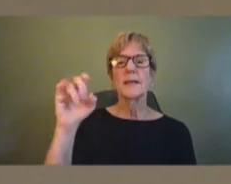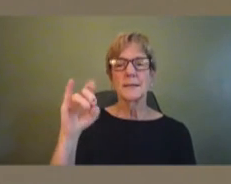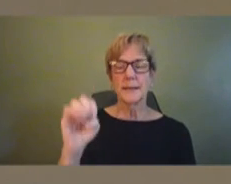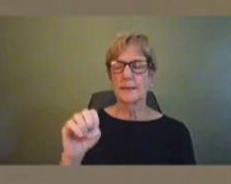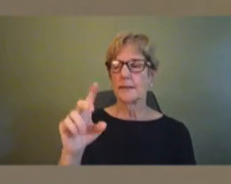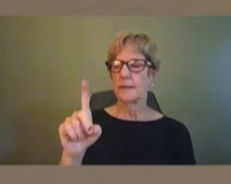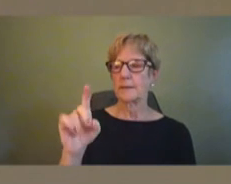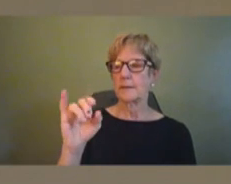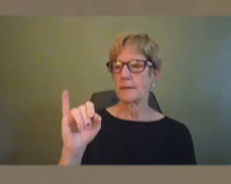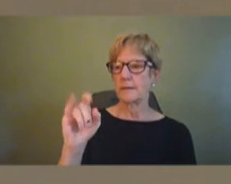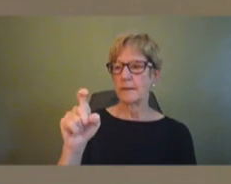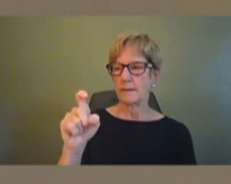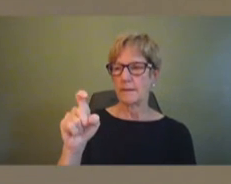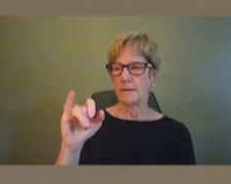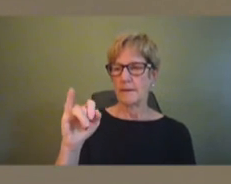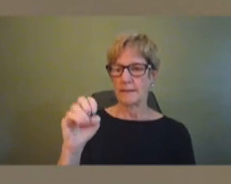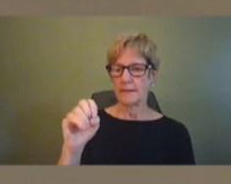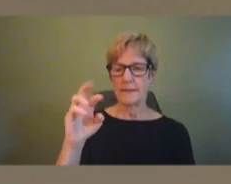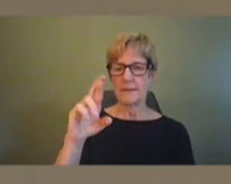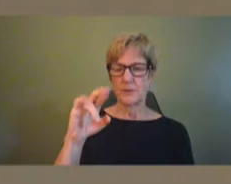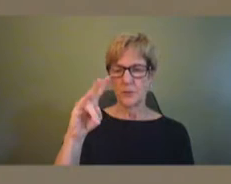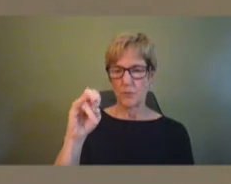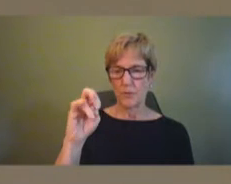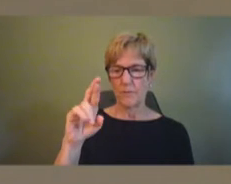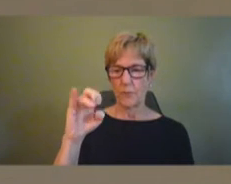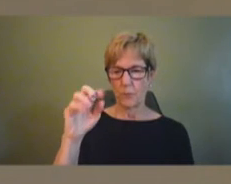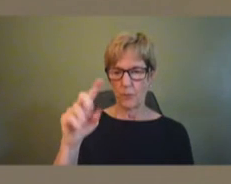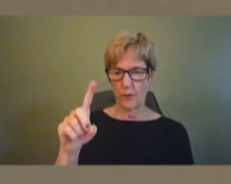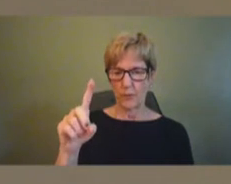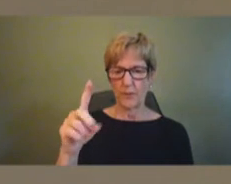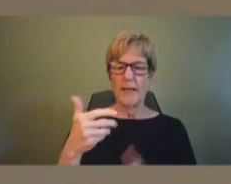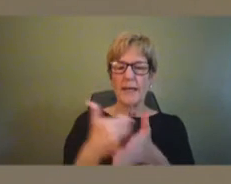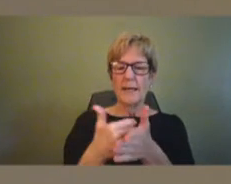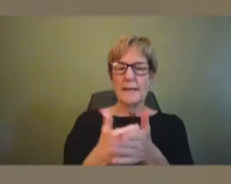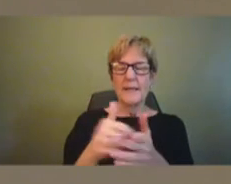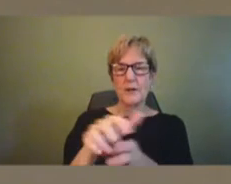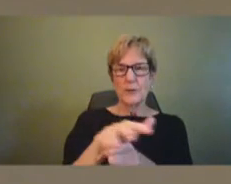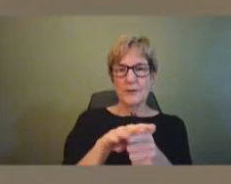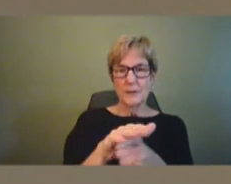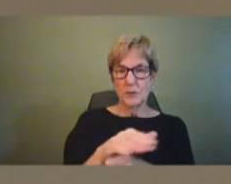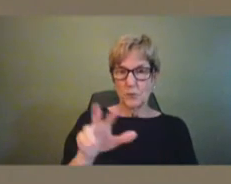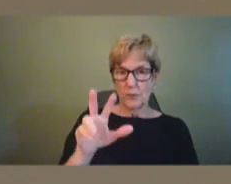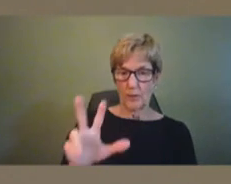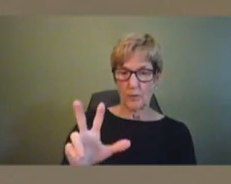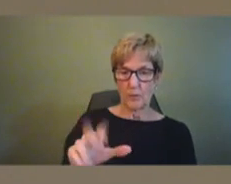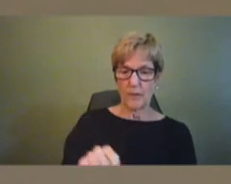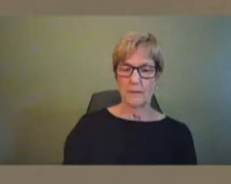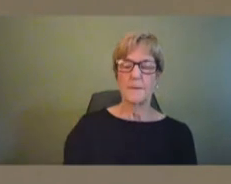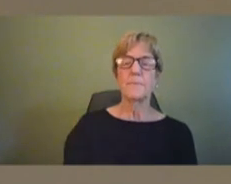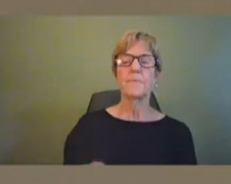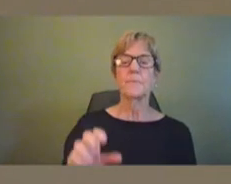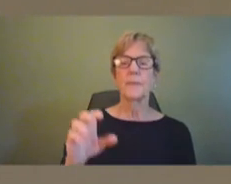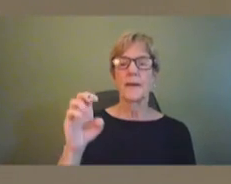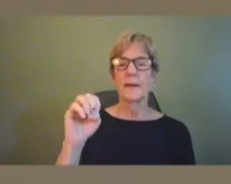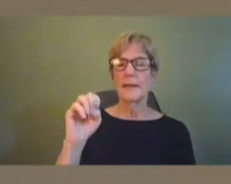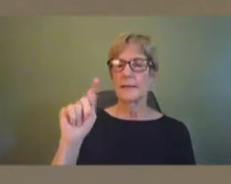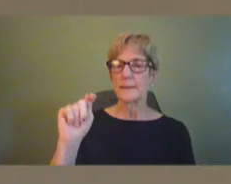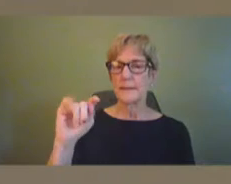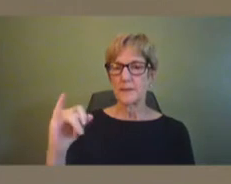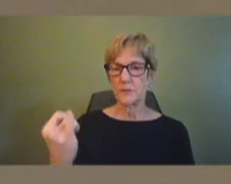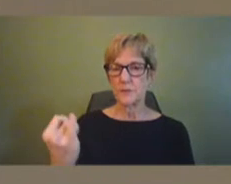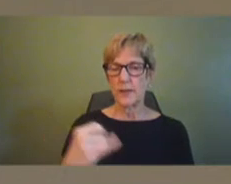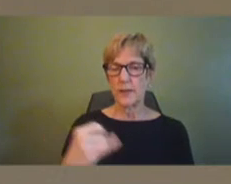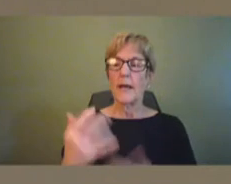west of Garrison it's in it's closest to District three and it's in the County Commission etj the current zoning is